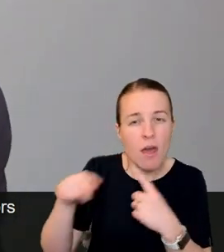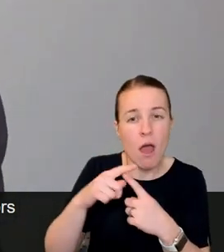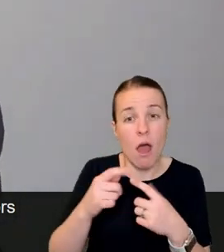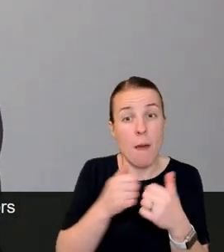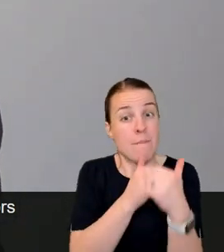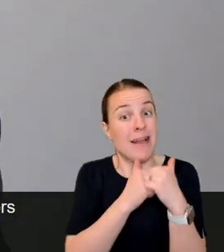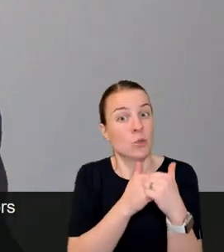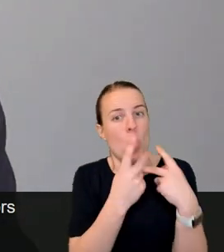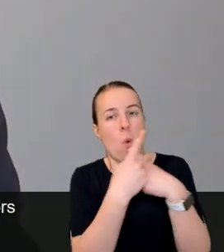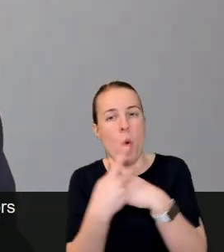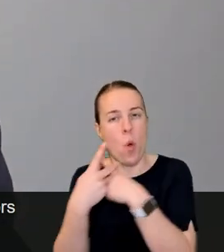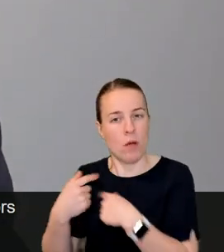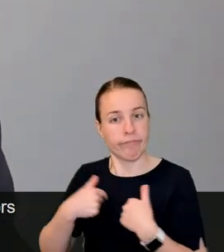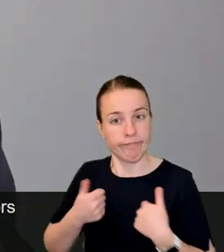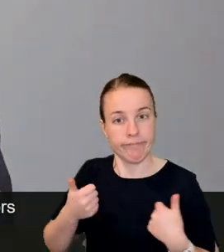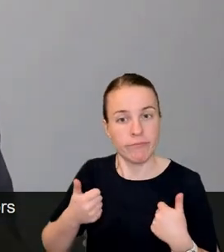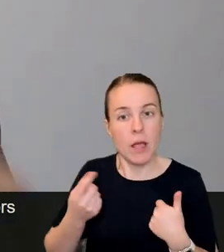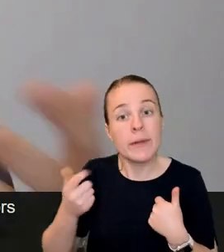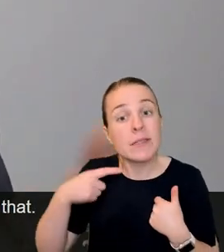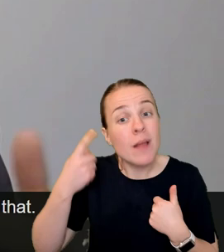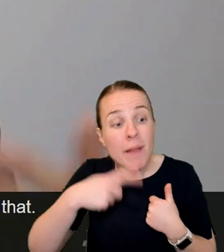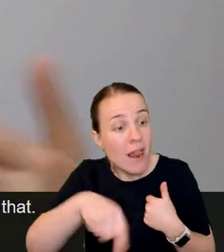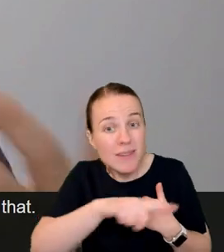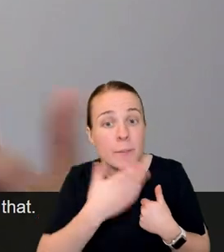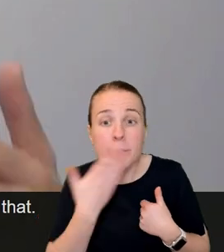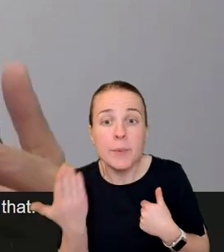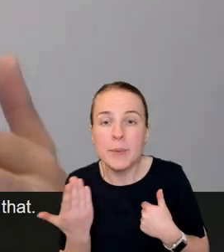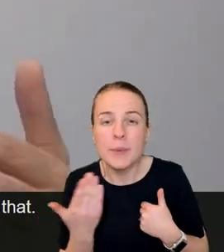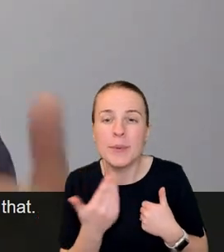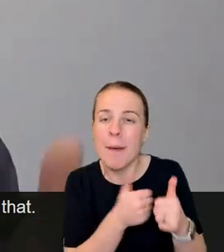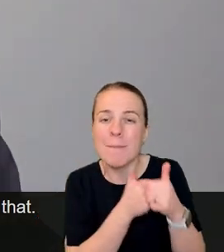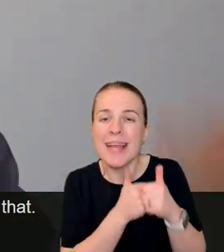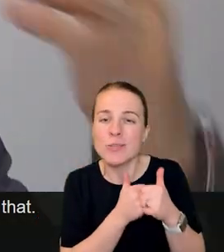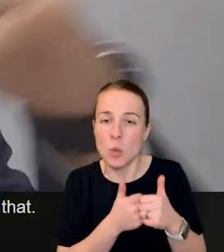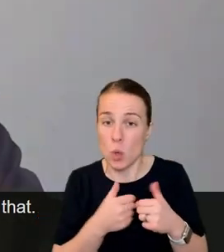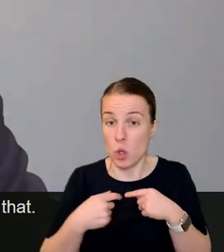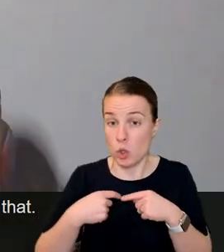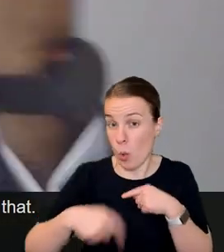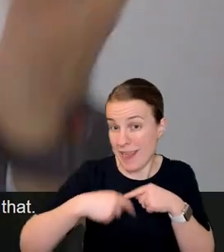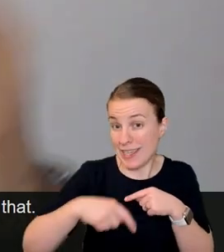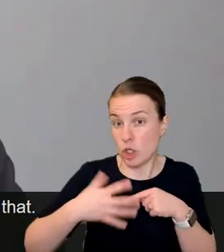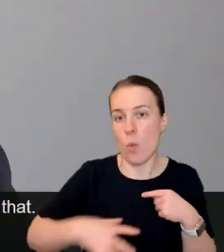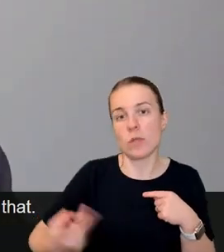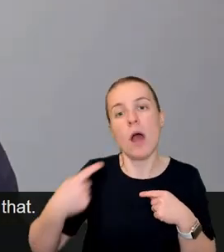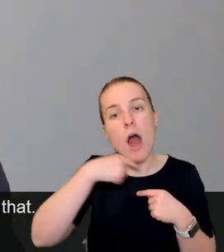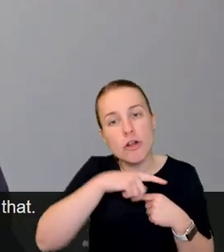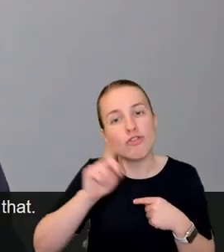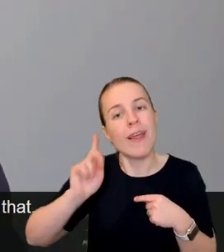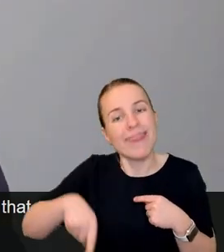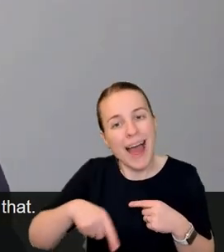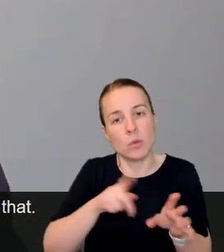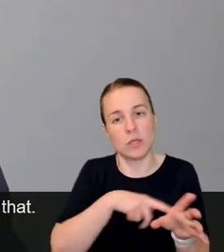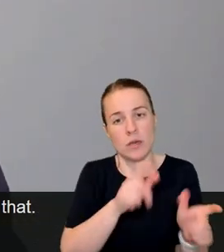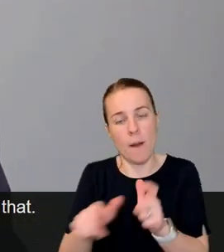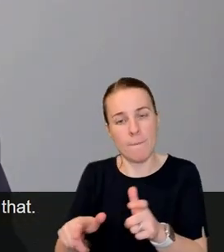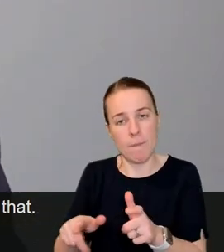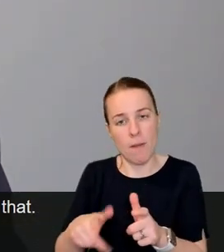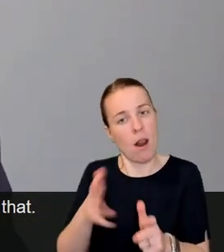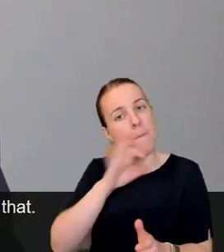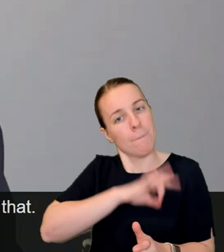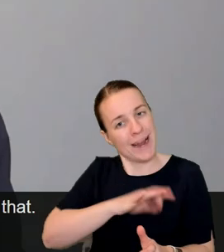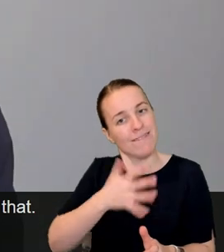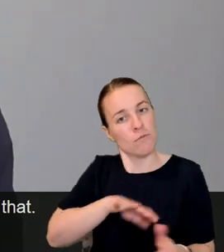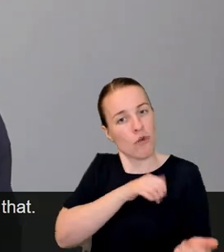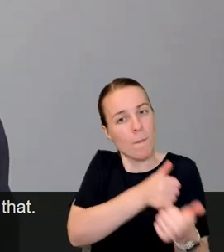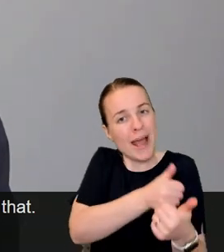course of just the next year, we want at least 100,000 mentors to be, 100,000 young people benefiting from mentors.